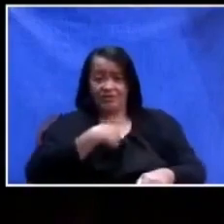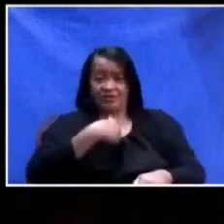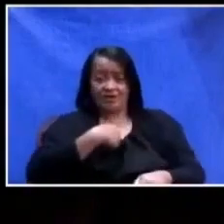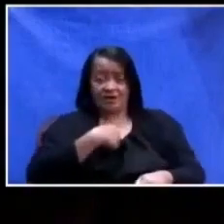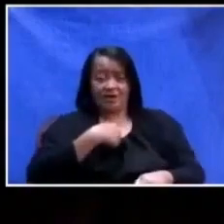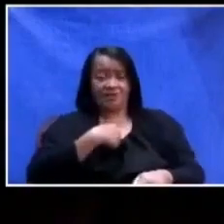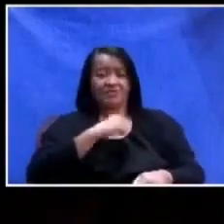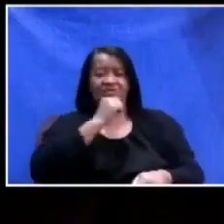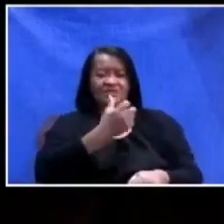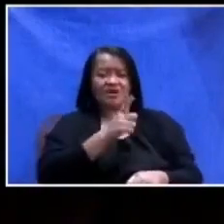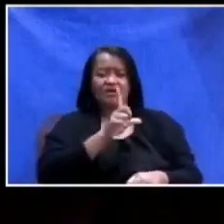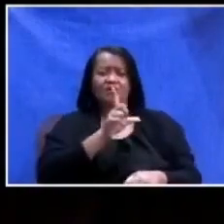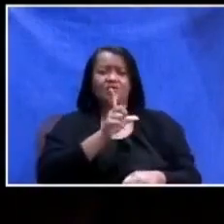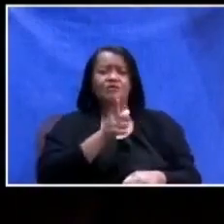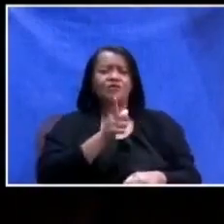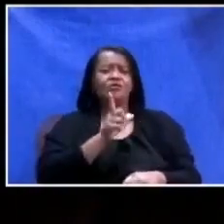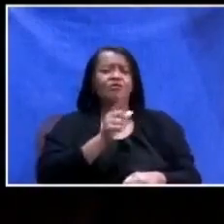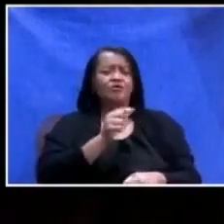21 yet.